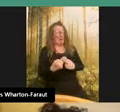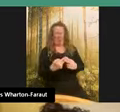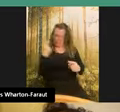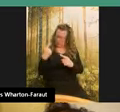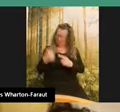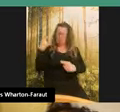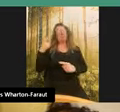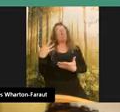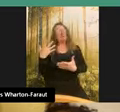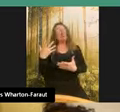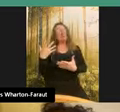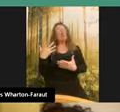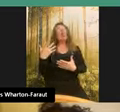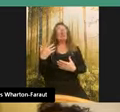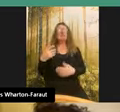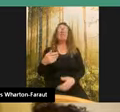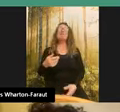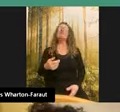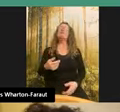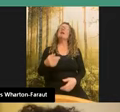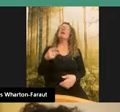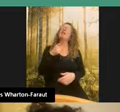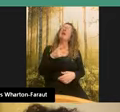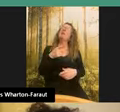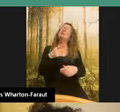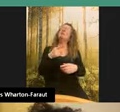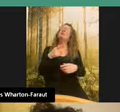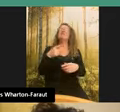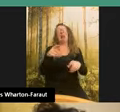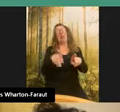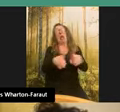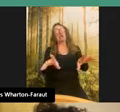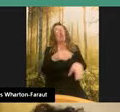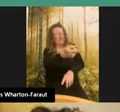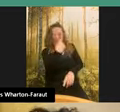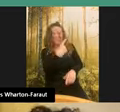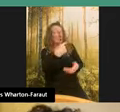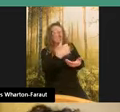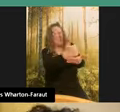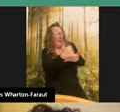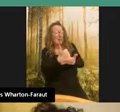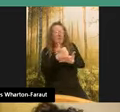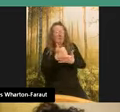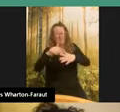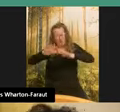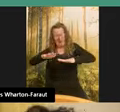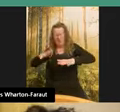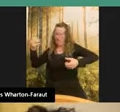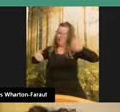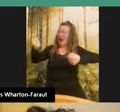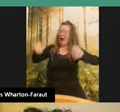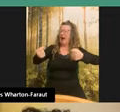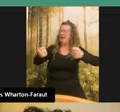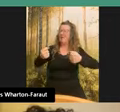that call was really usually understood as the call to help to drive and conduct buses, trains and tubes in Britain. But this room kind of queers